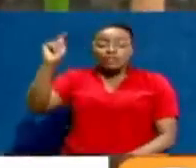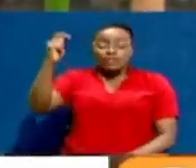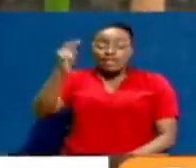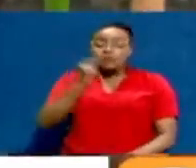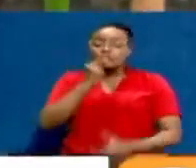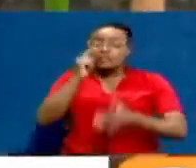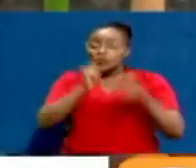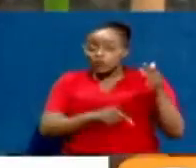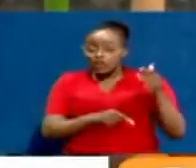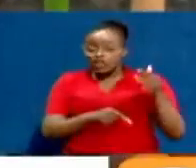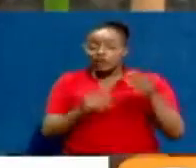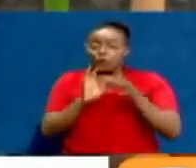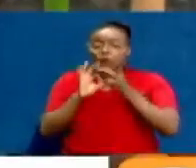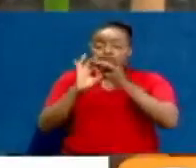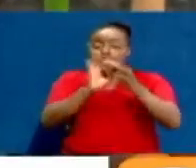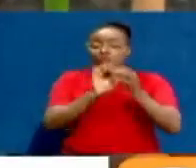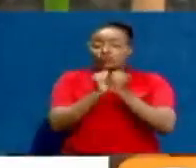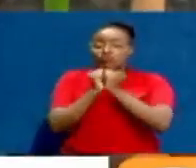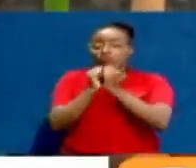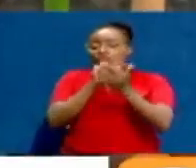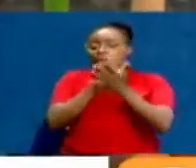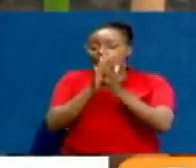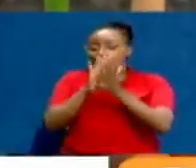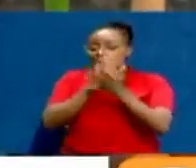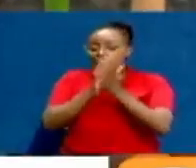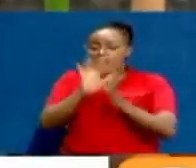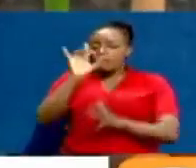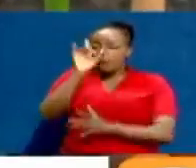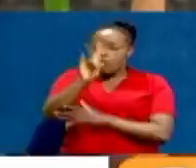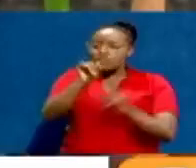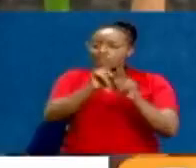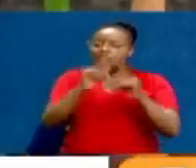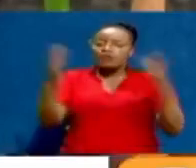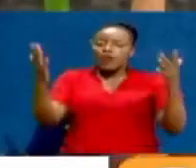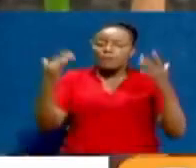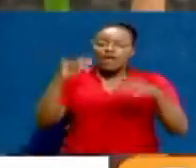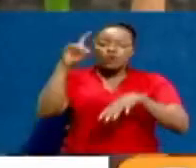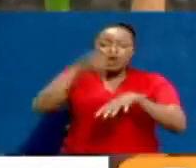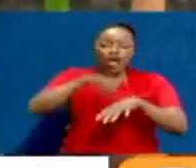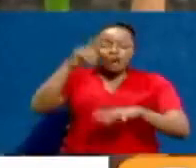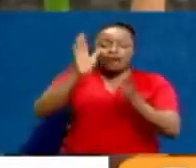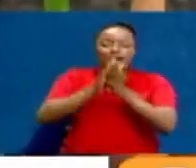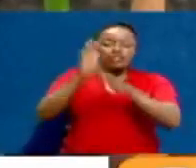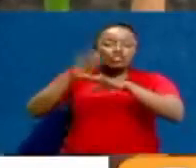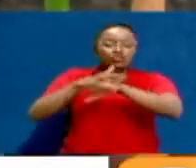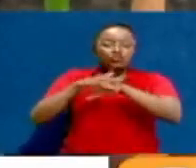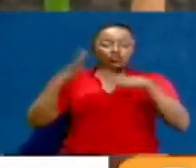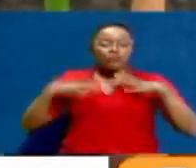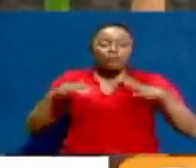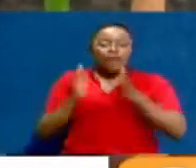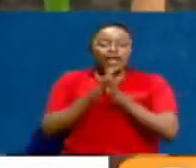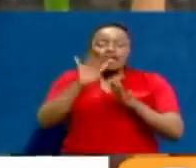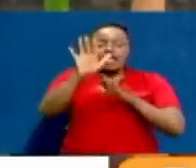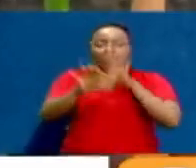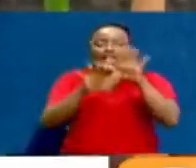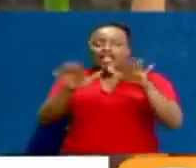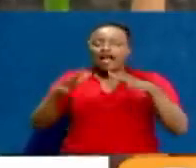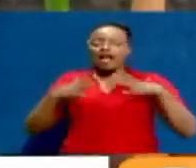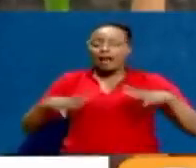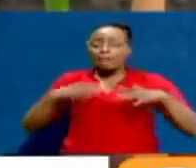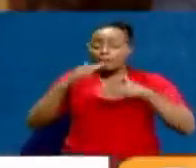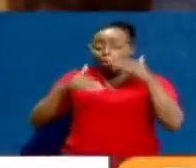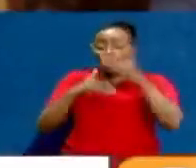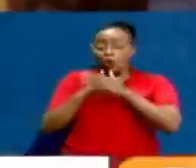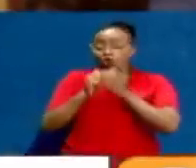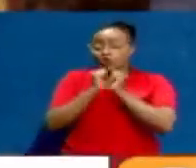Ndipo sema kwamba tuungane tuwe pamoja tukiwa Meru, Waembu na Wakikuyu na Wakirenyaga kwa sababu sisi ni watu wa